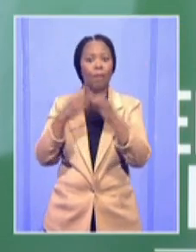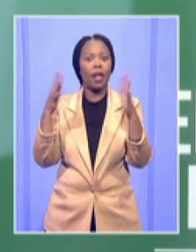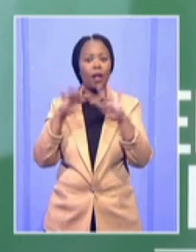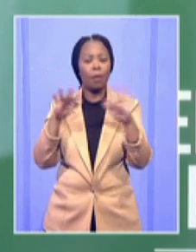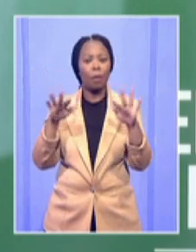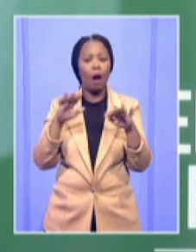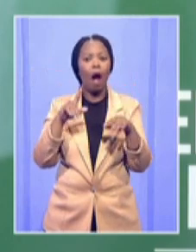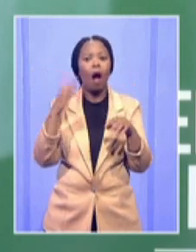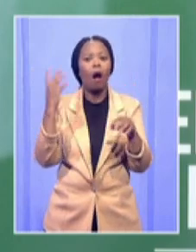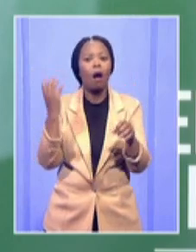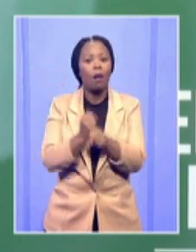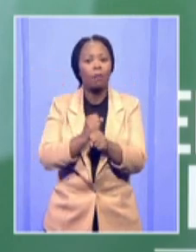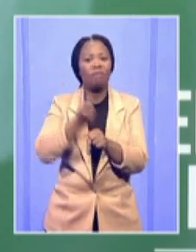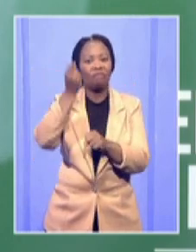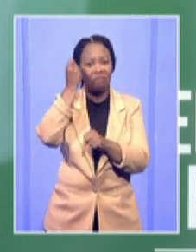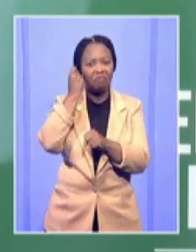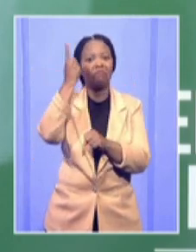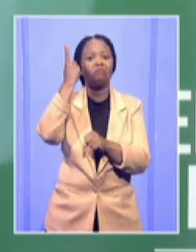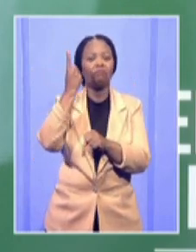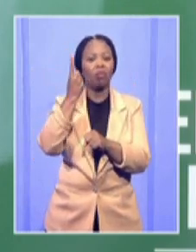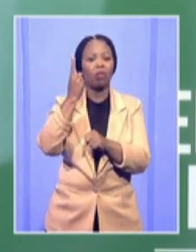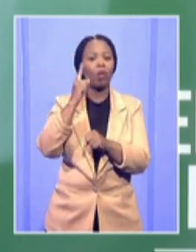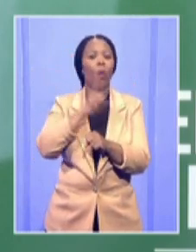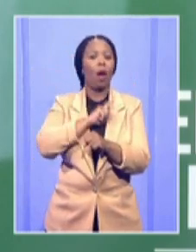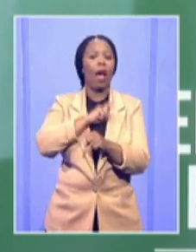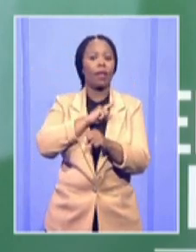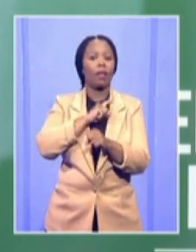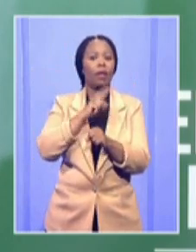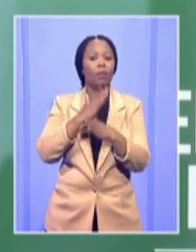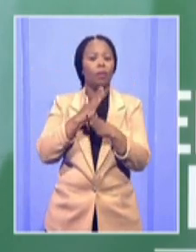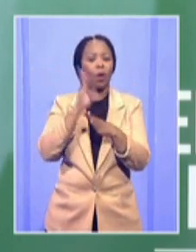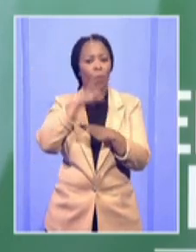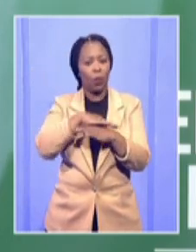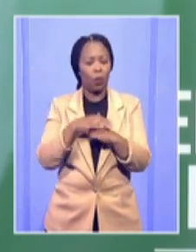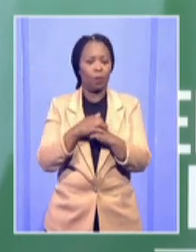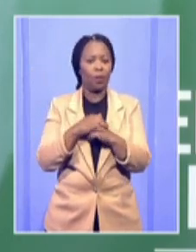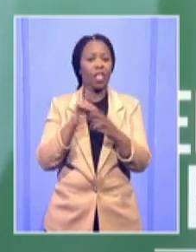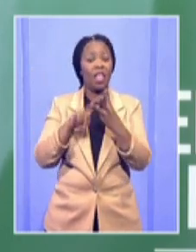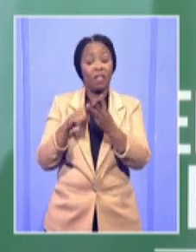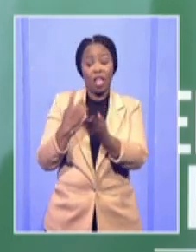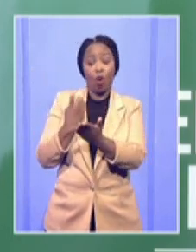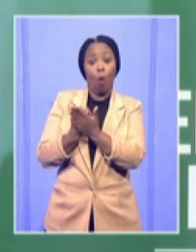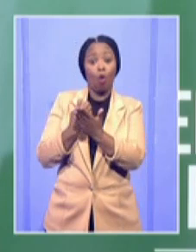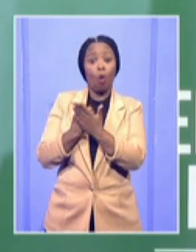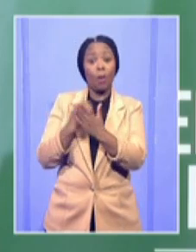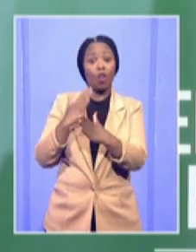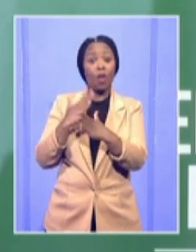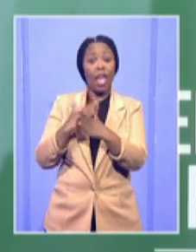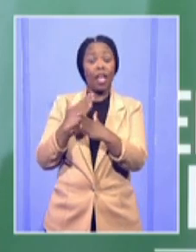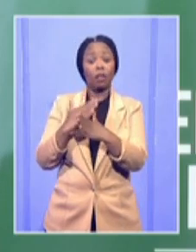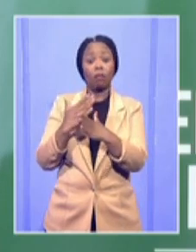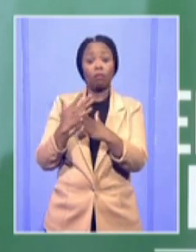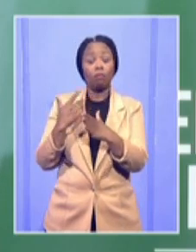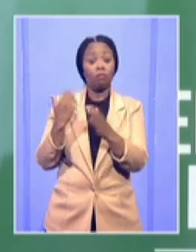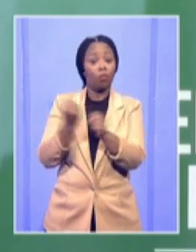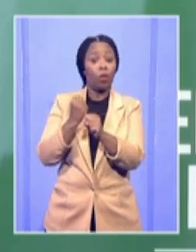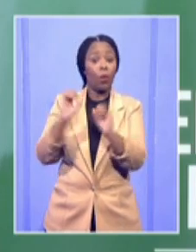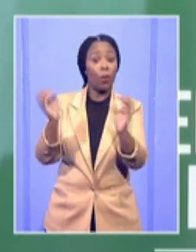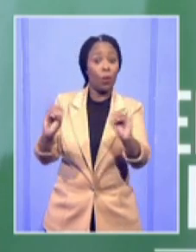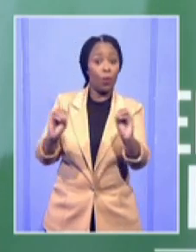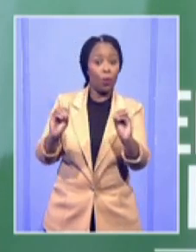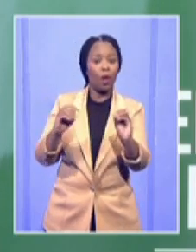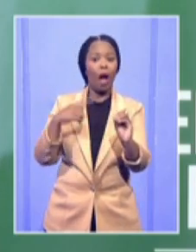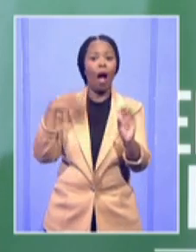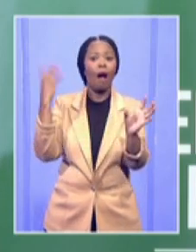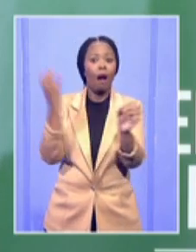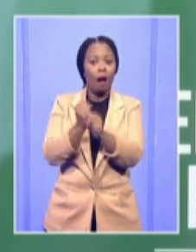us understand what it happens when the economy is not able to create jobs and people lose jobs and people start